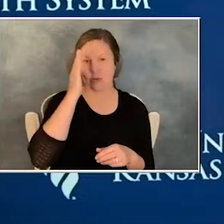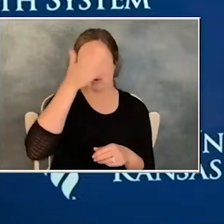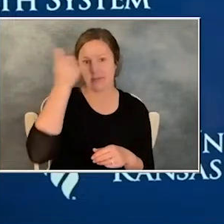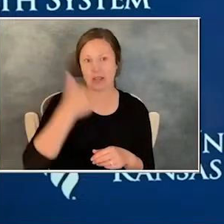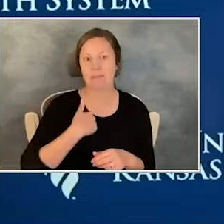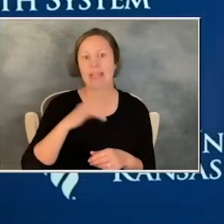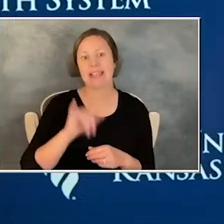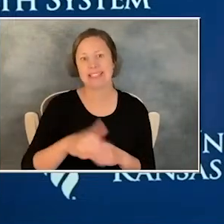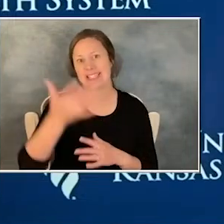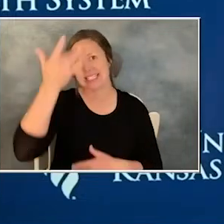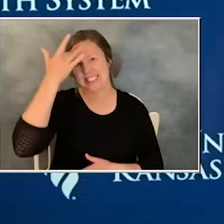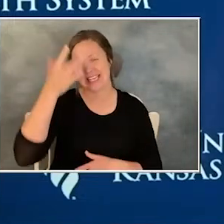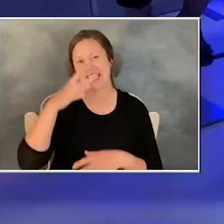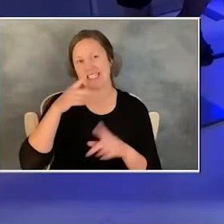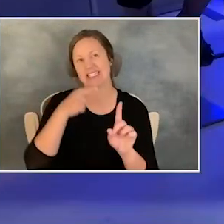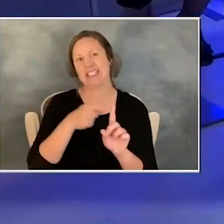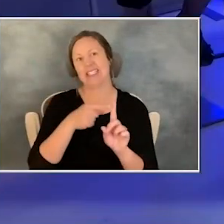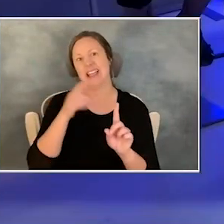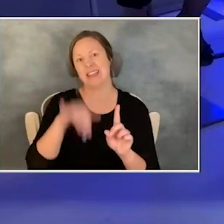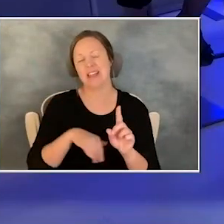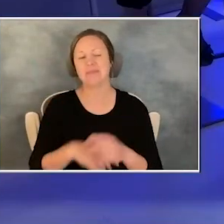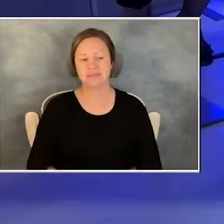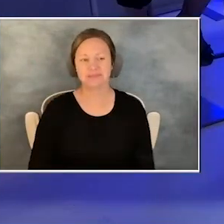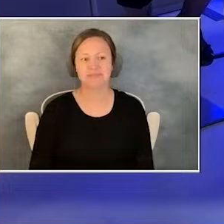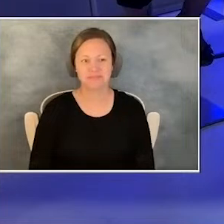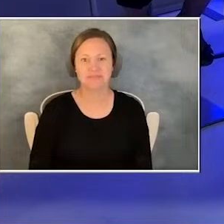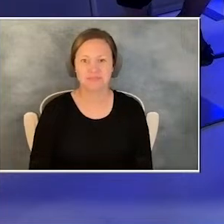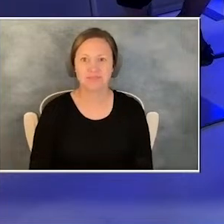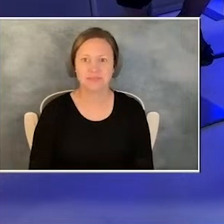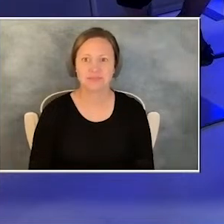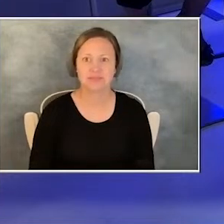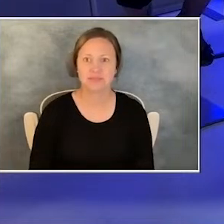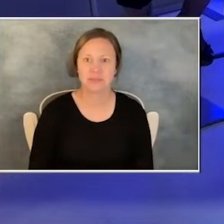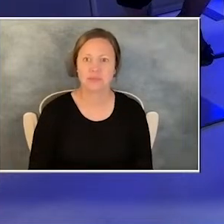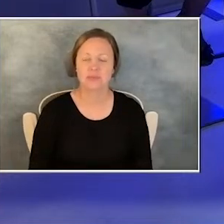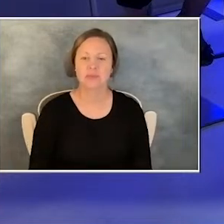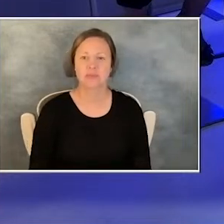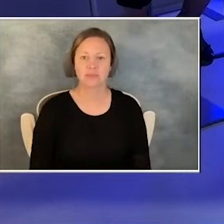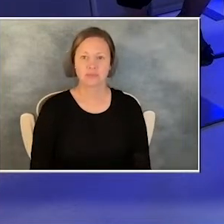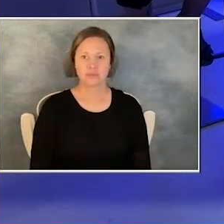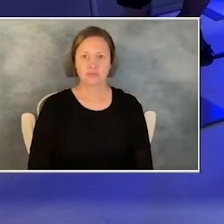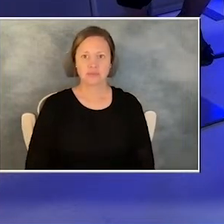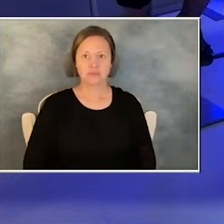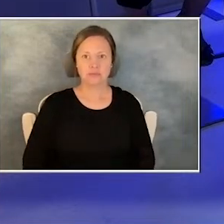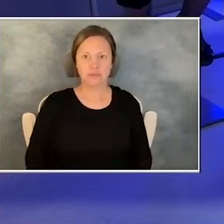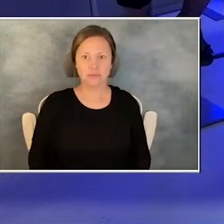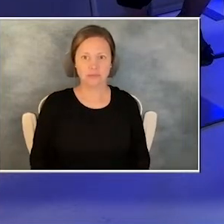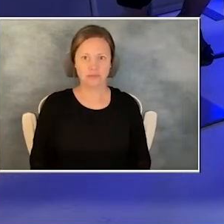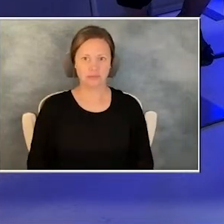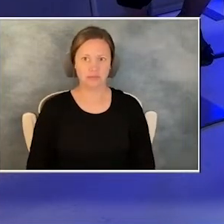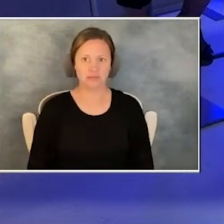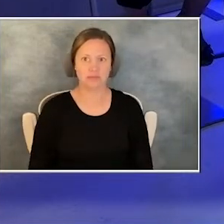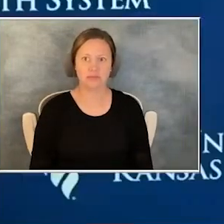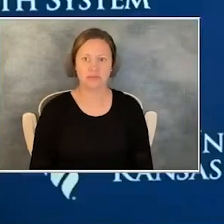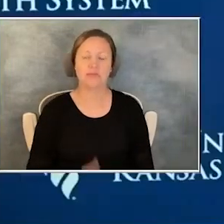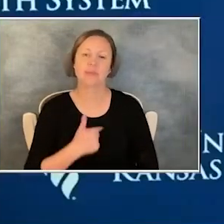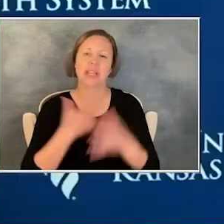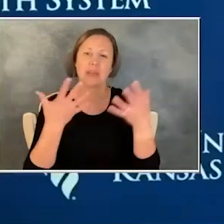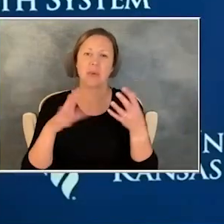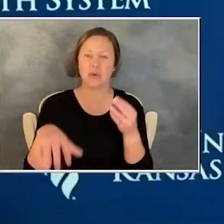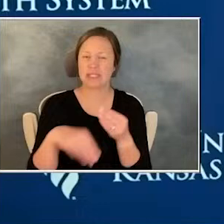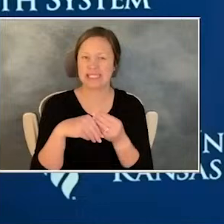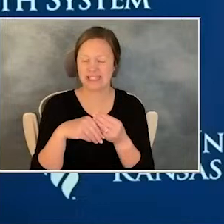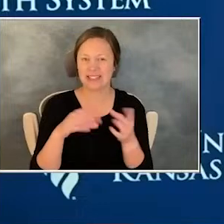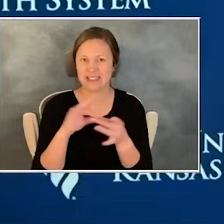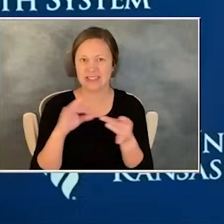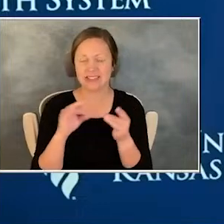disease. Yep. And it's not his disease. I don't know where this fits, but I just wanted to say this. From the beginning, my